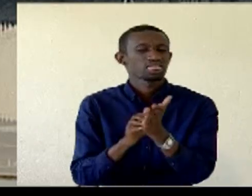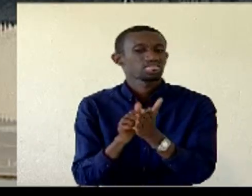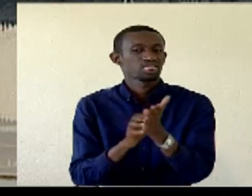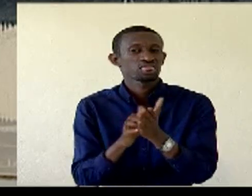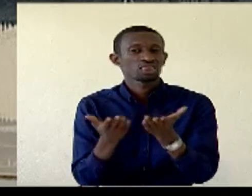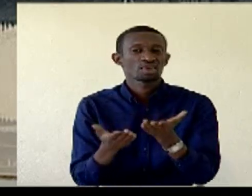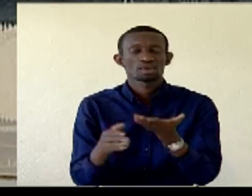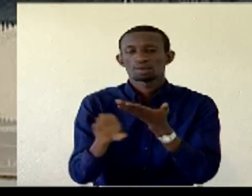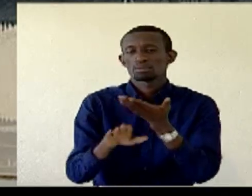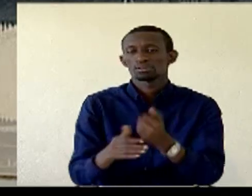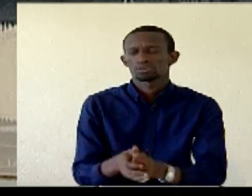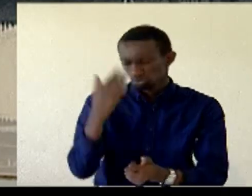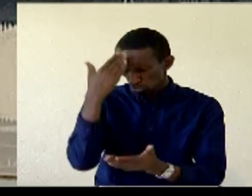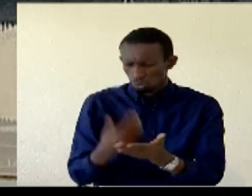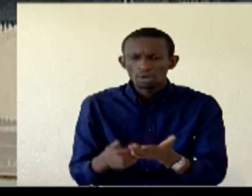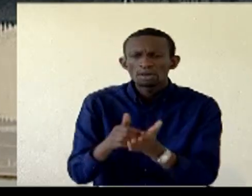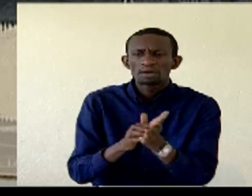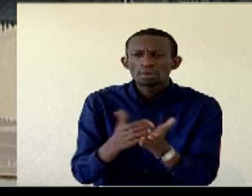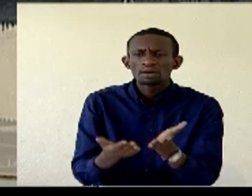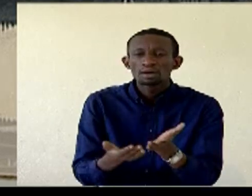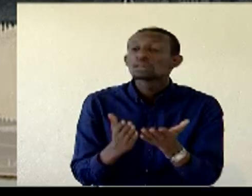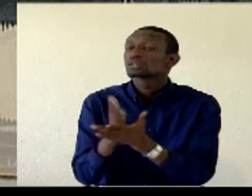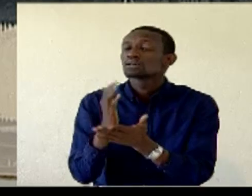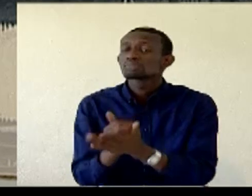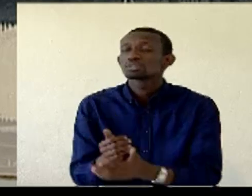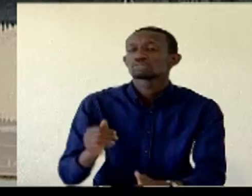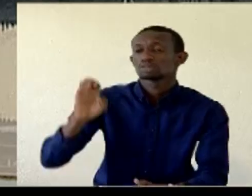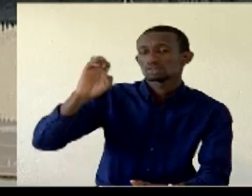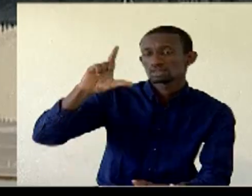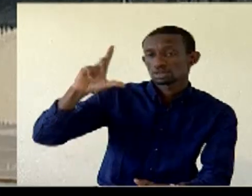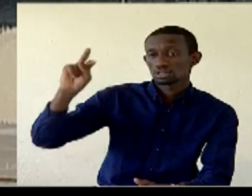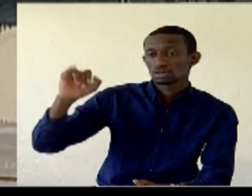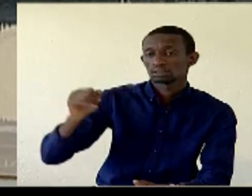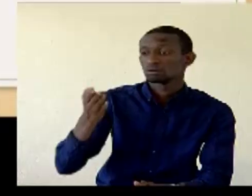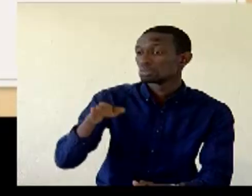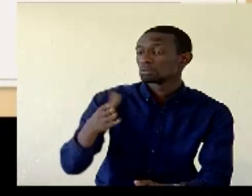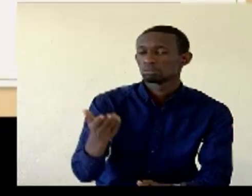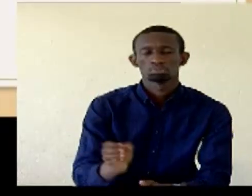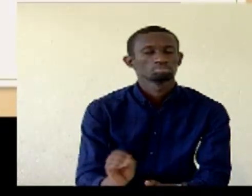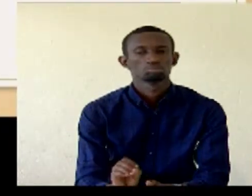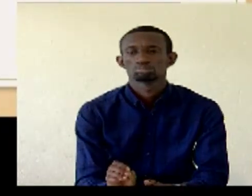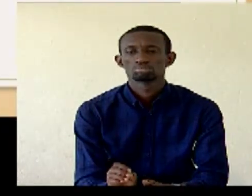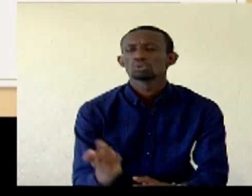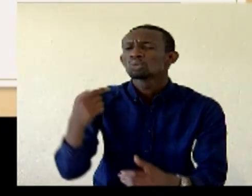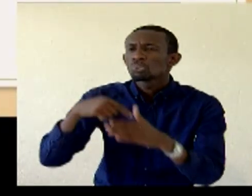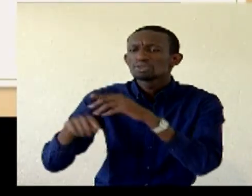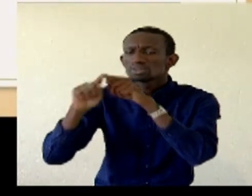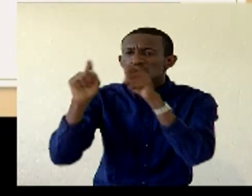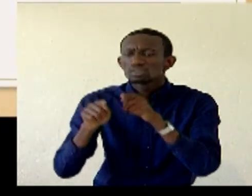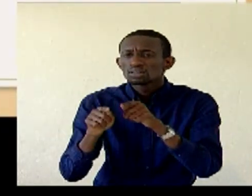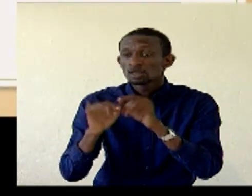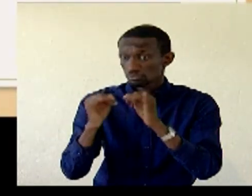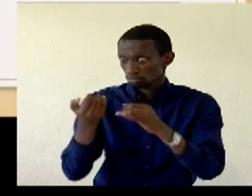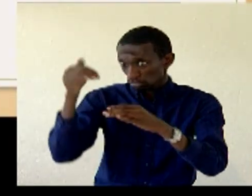very weak base? Because the electrons are not readily available. They enter into the ring. And once they